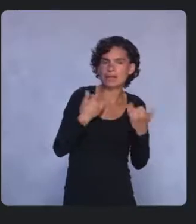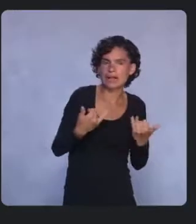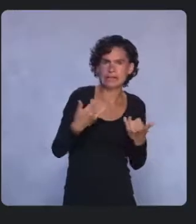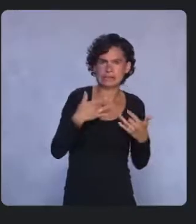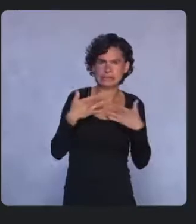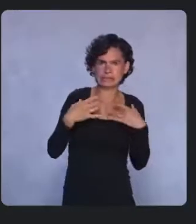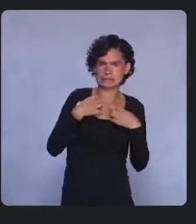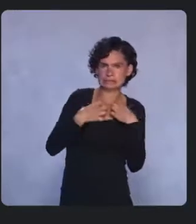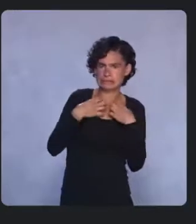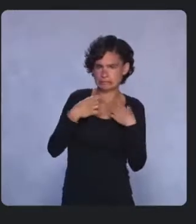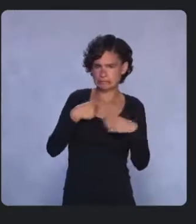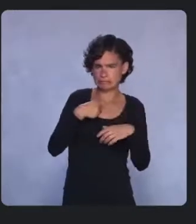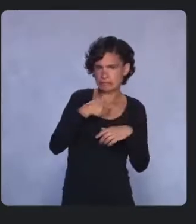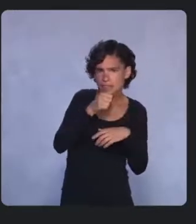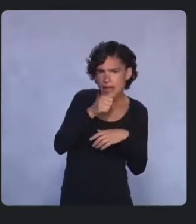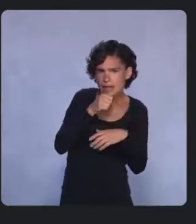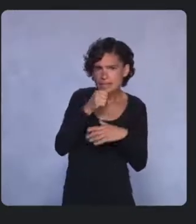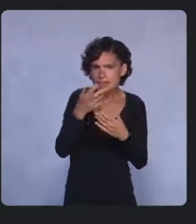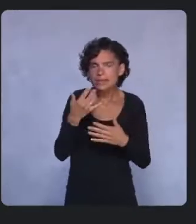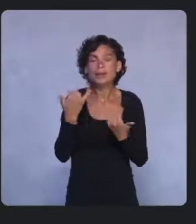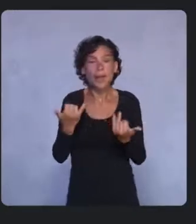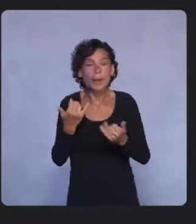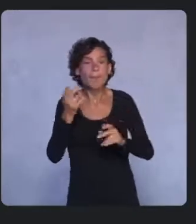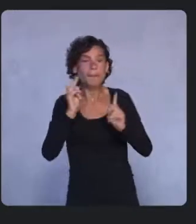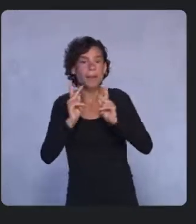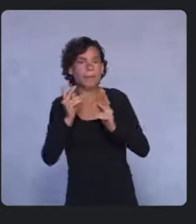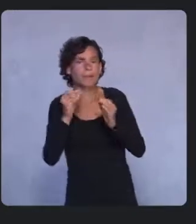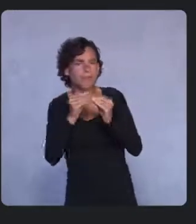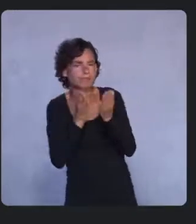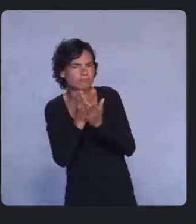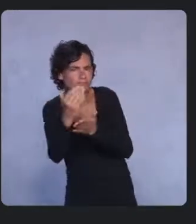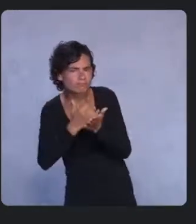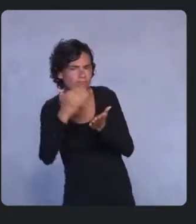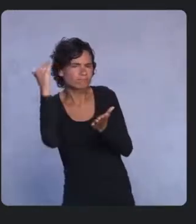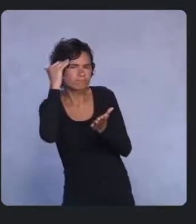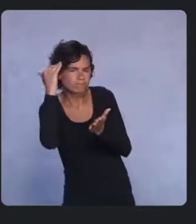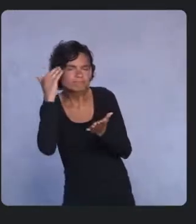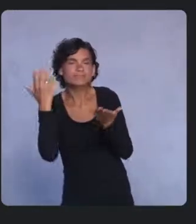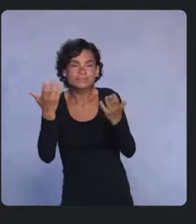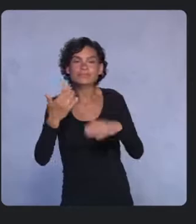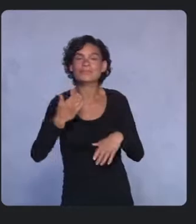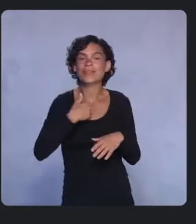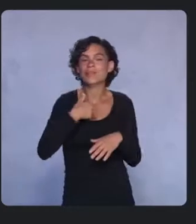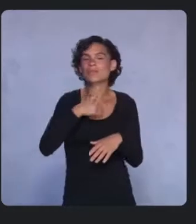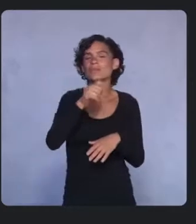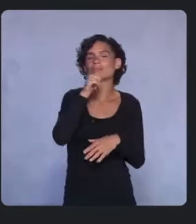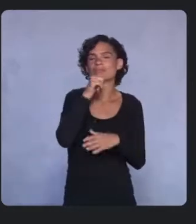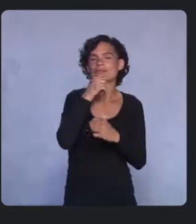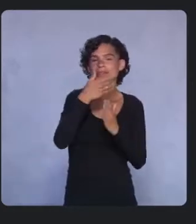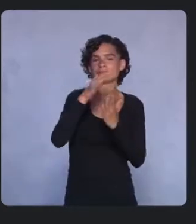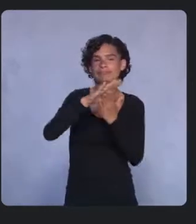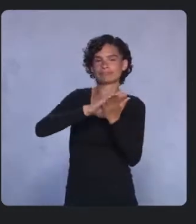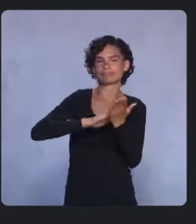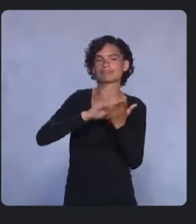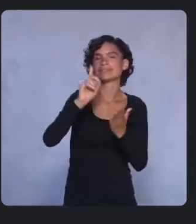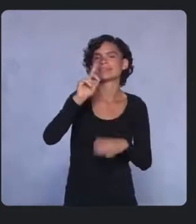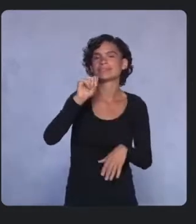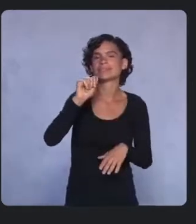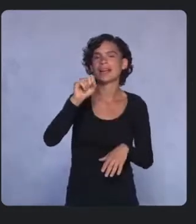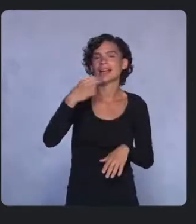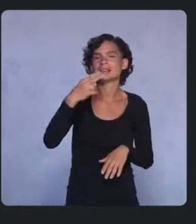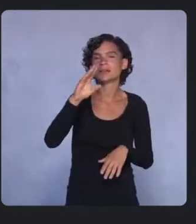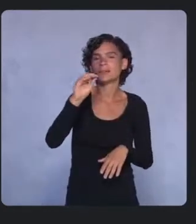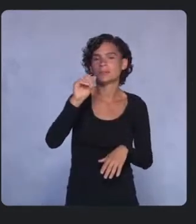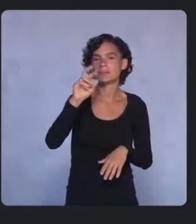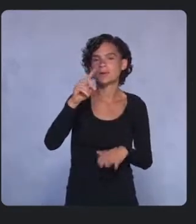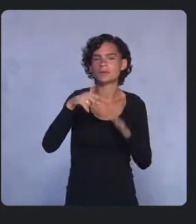more transparency and control, we've created a new privacy dashboard that shows you what type of data was accessed and